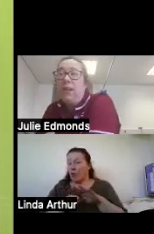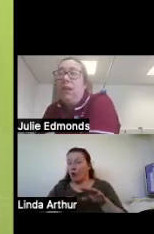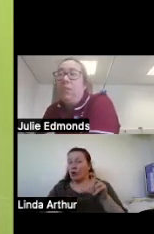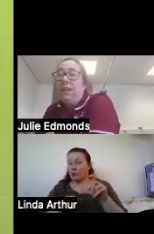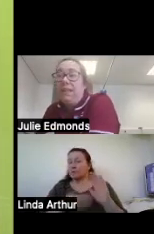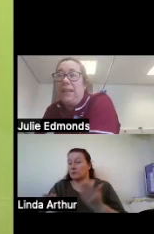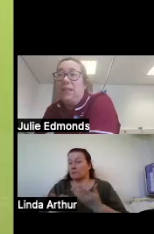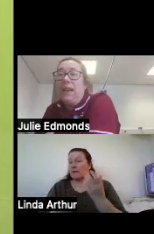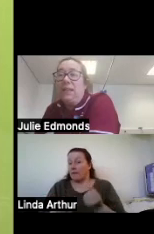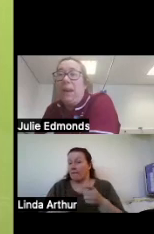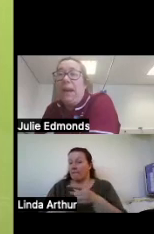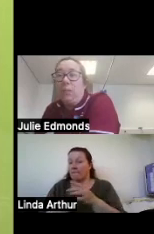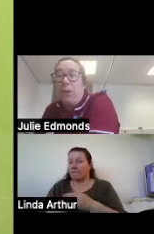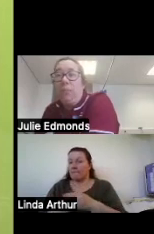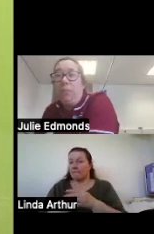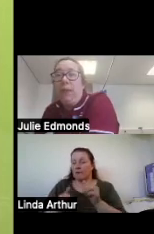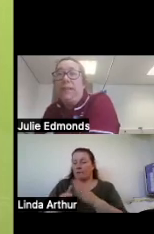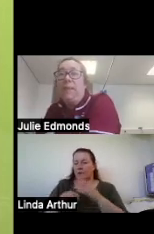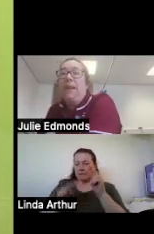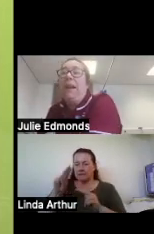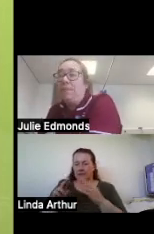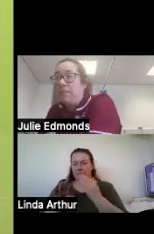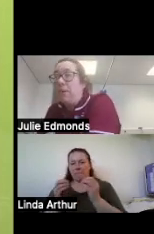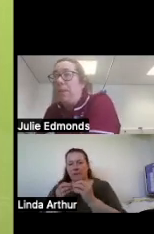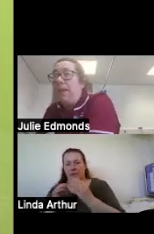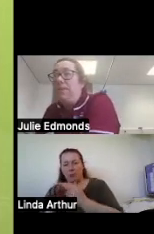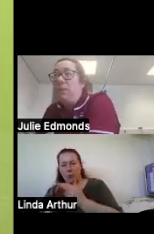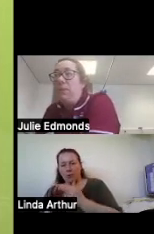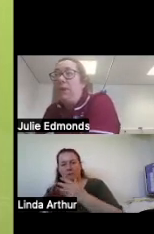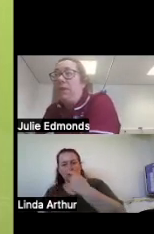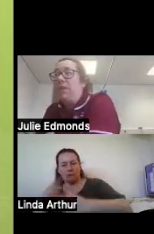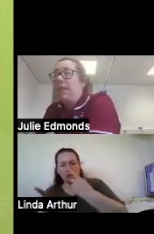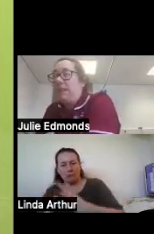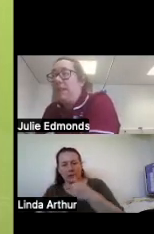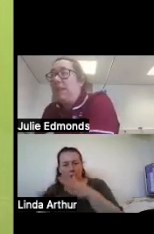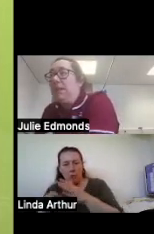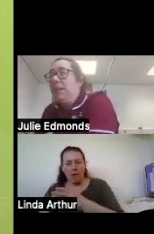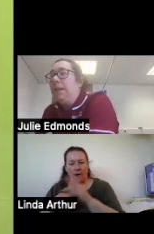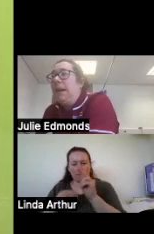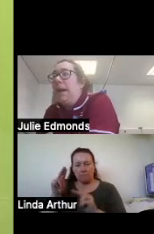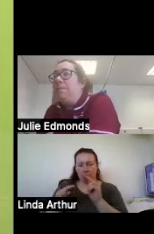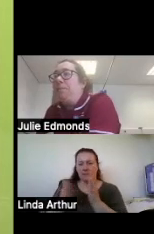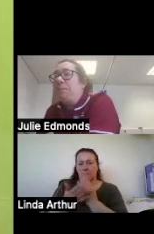this, we assess, is the bladder working properly? Is the bladder emptying properly? That forms part of our assessment.